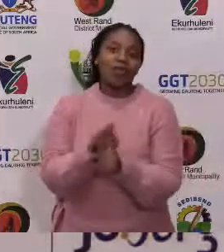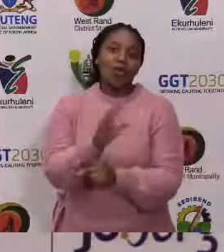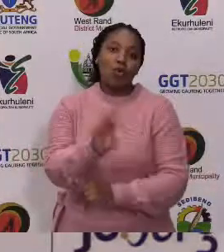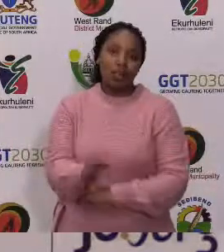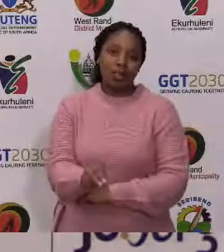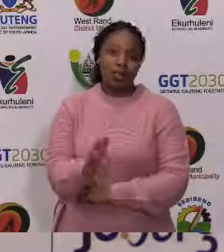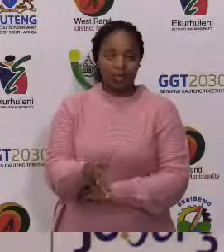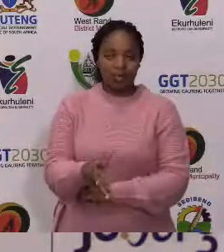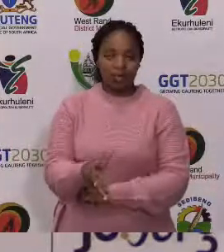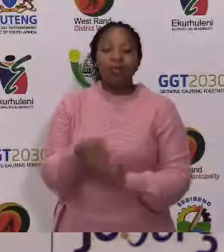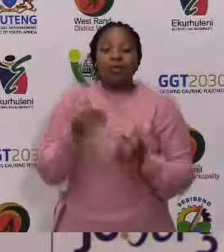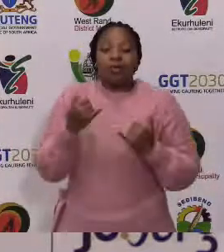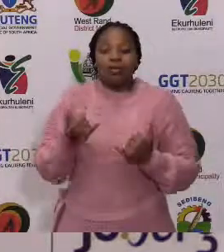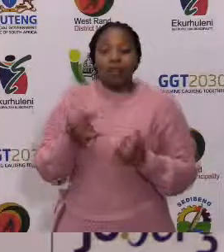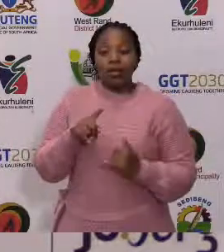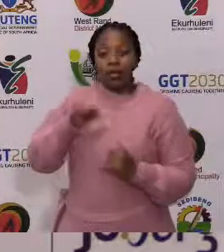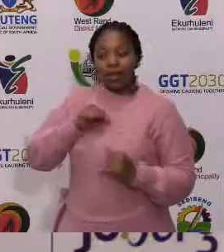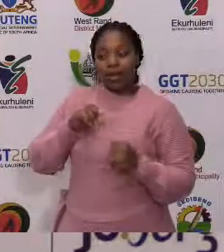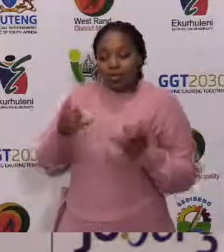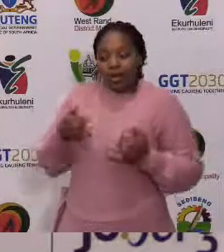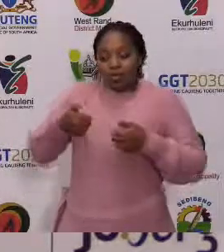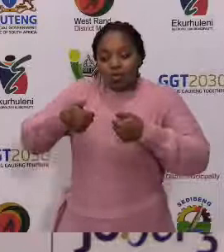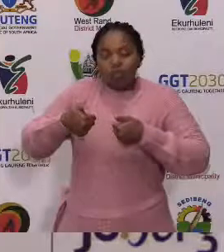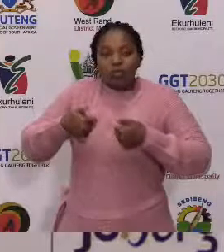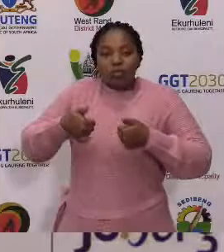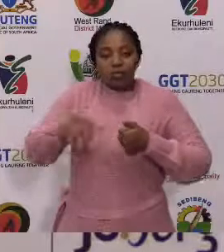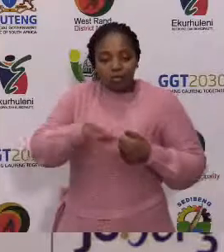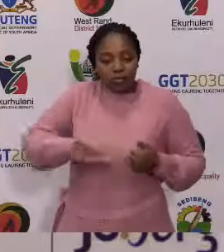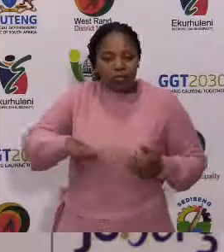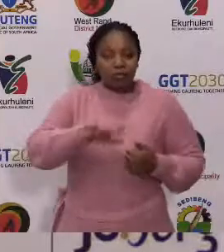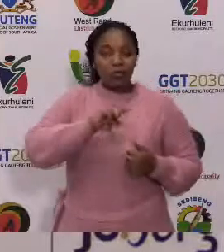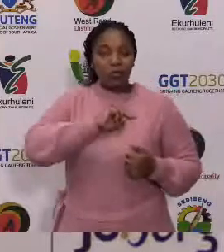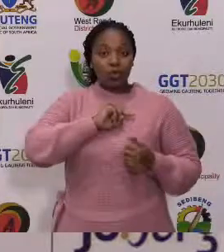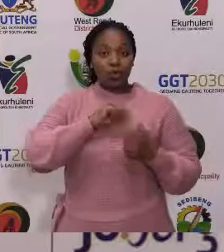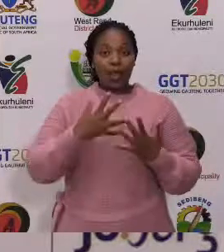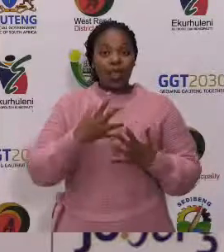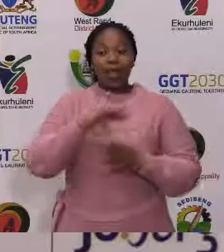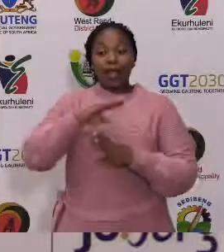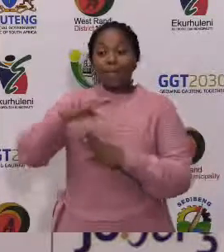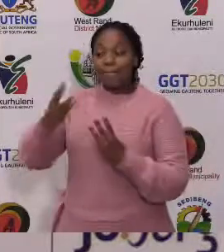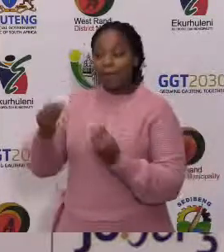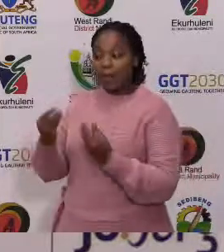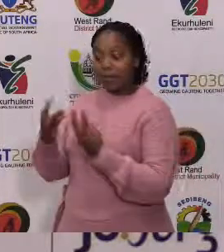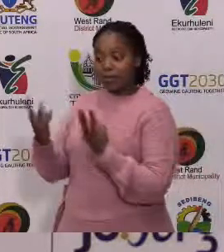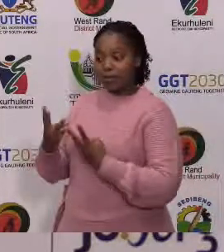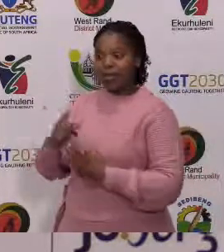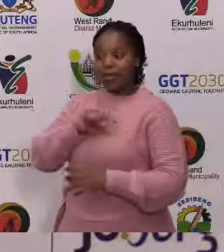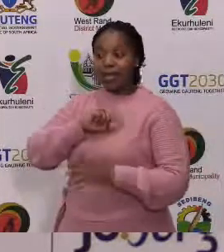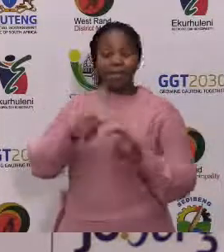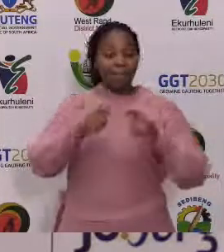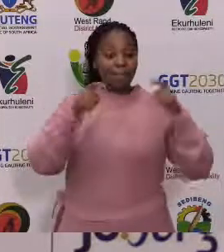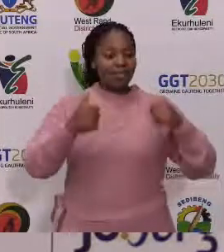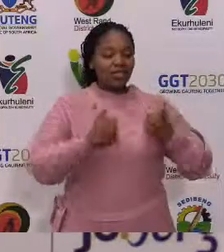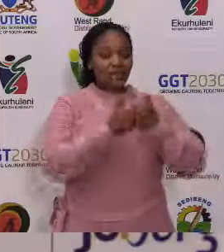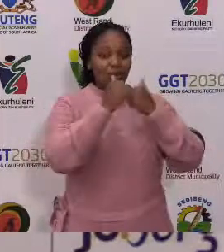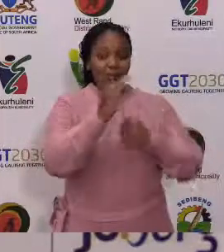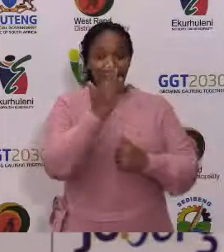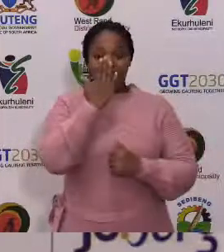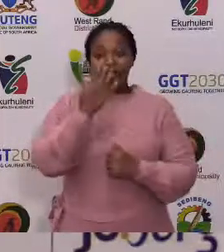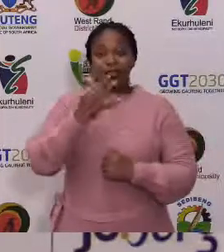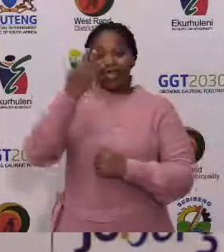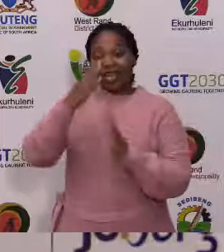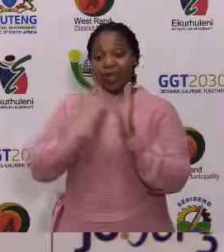has pointed out, we're actually in a good space in terms of bed capacity. The biggest challenge that we face with the third wave is whether our